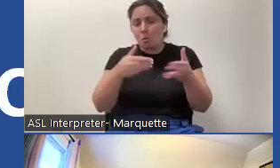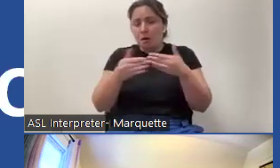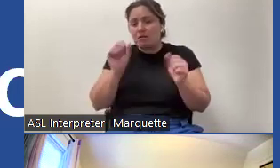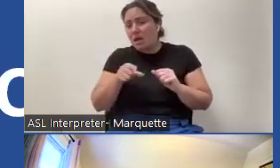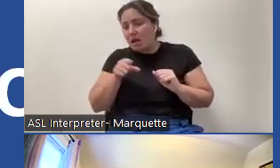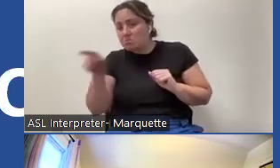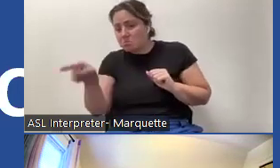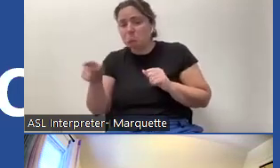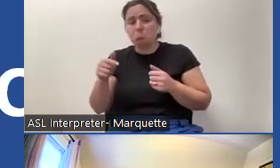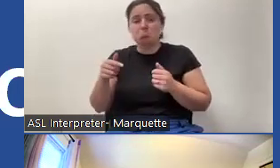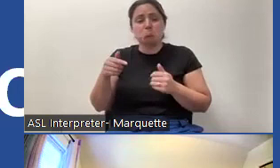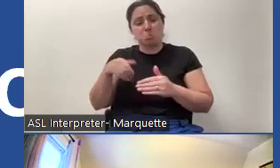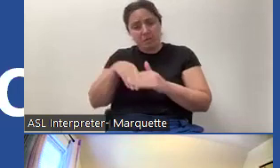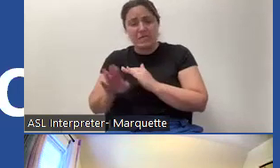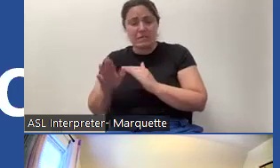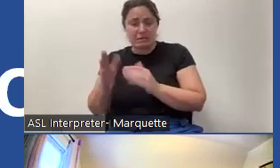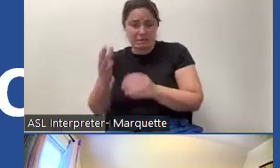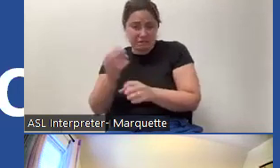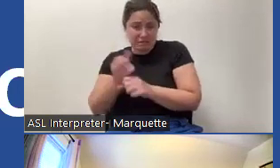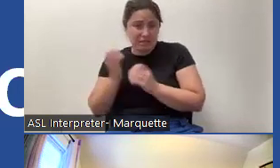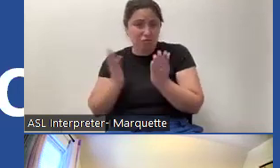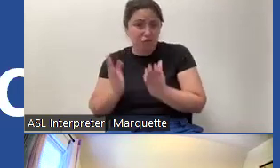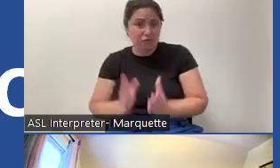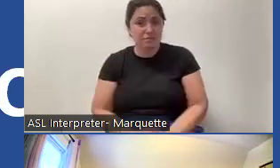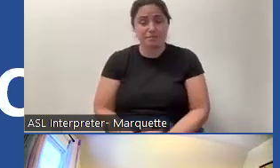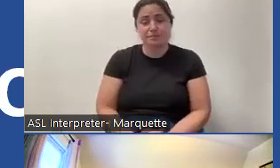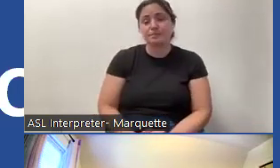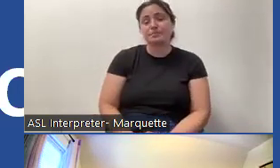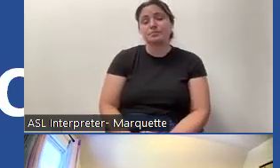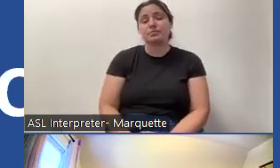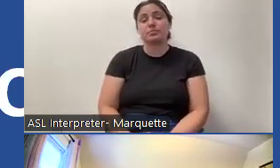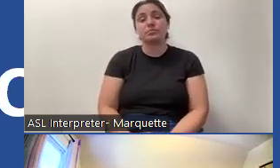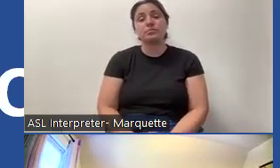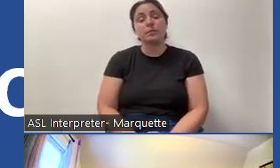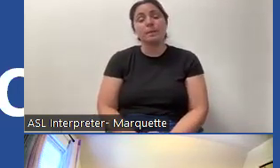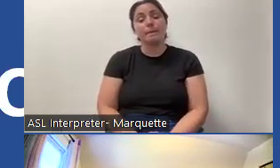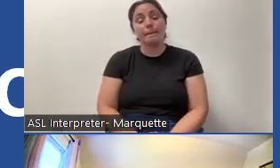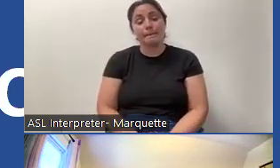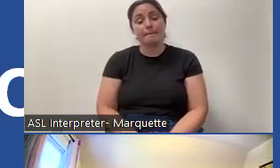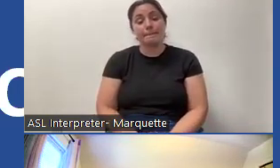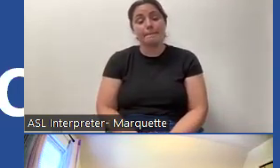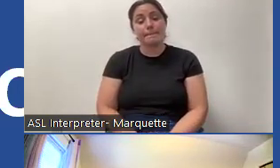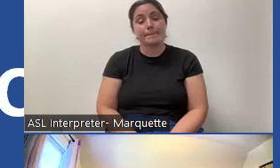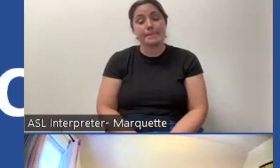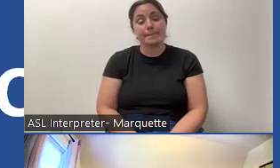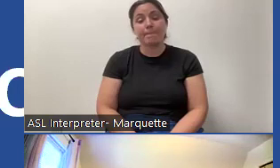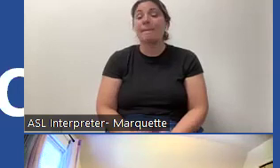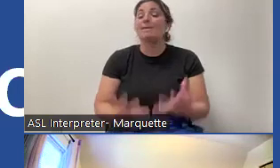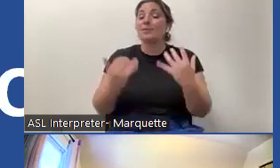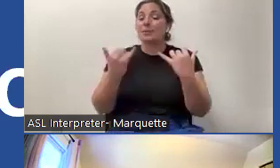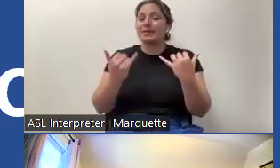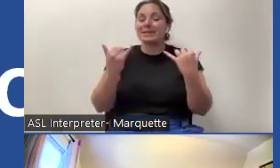you can access that services. And so now what I will do is I will turn it over